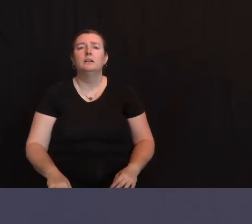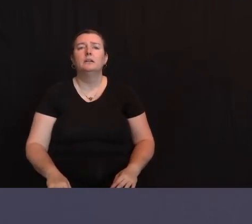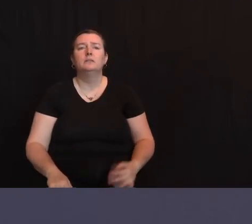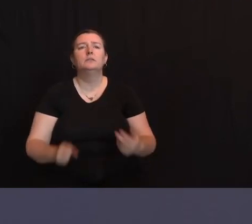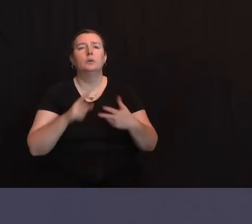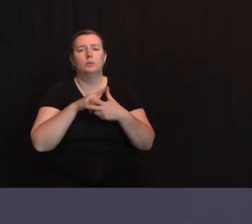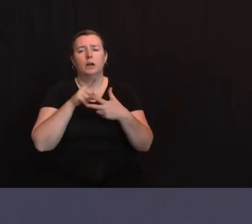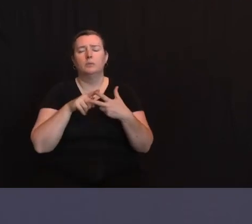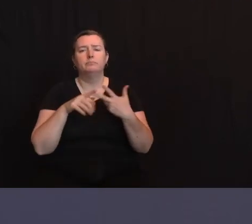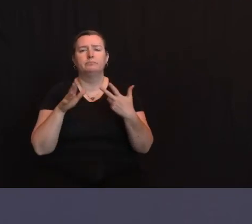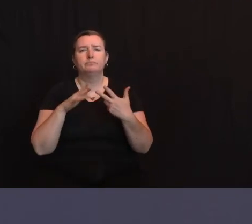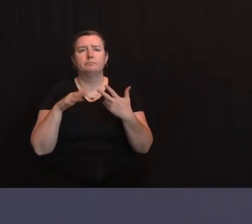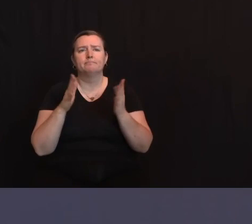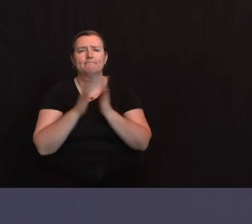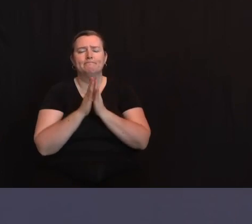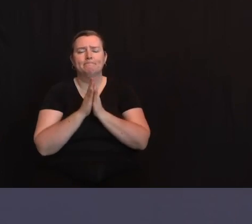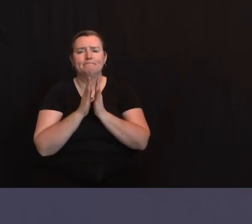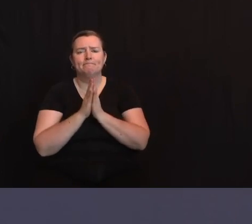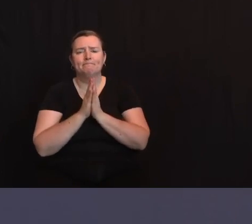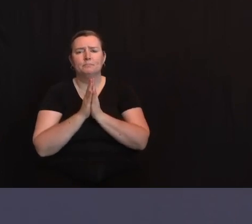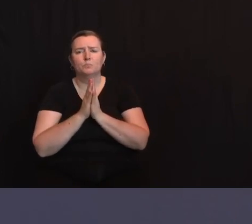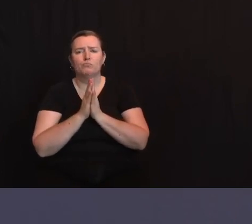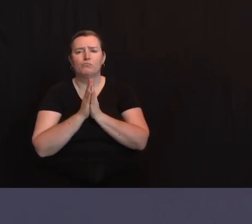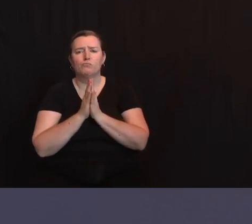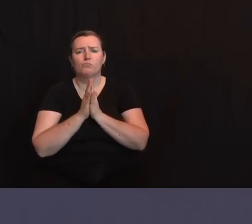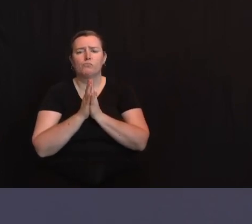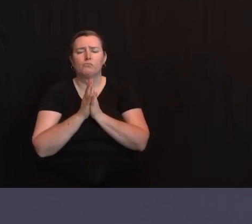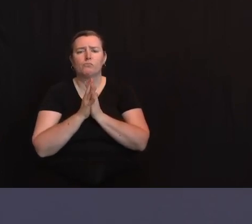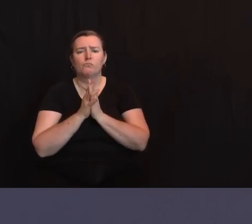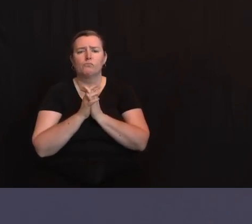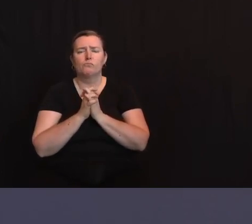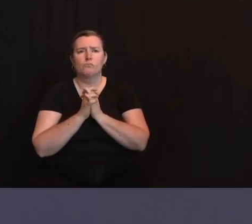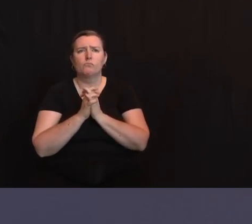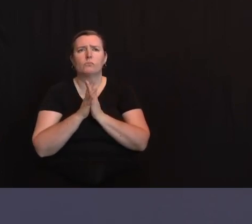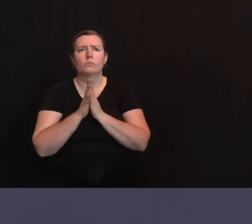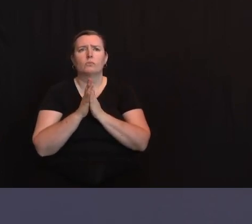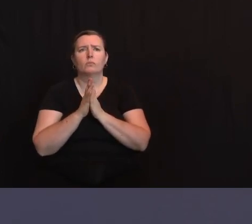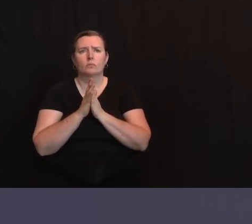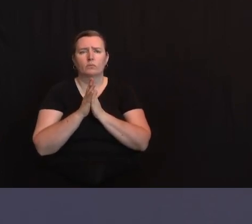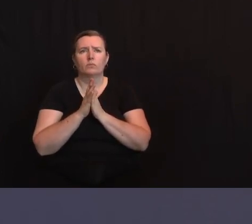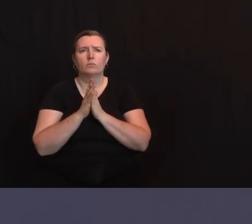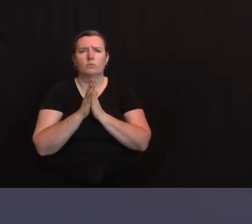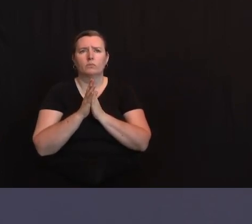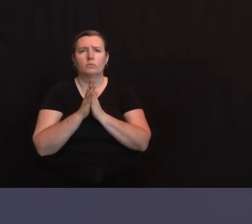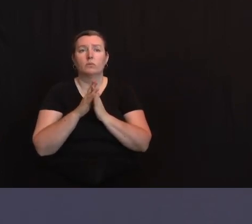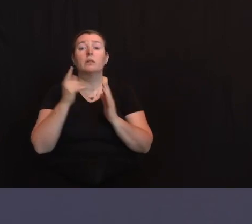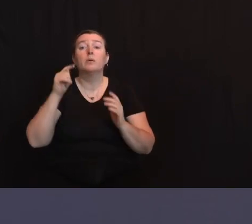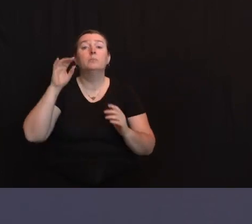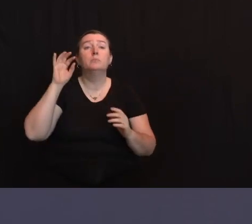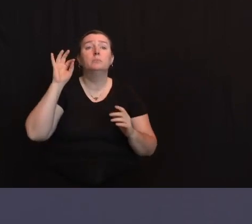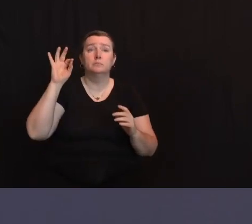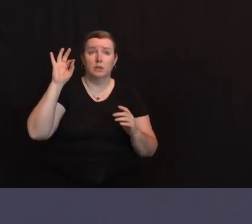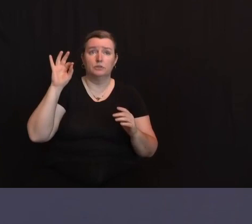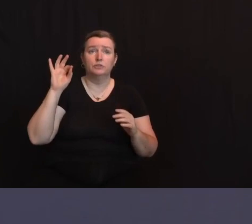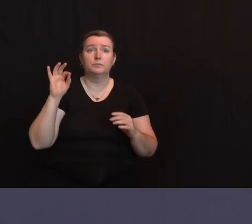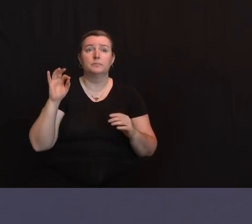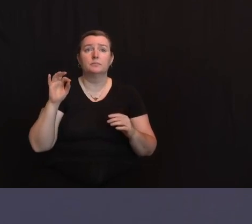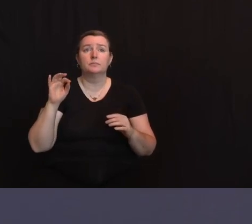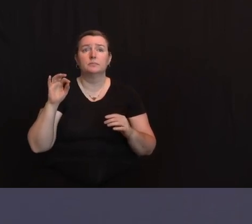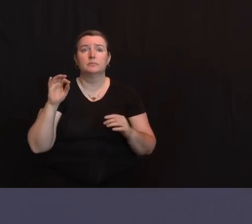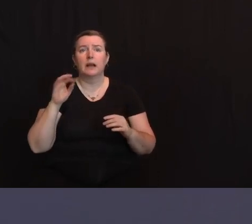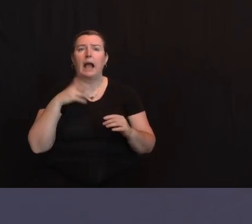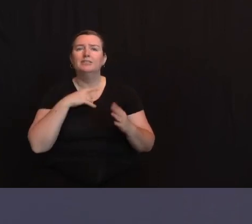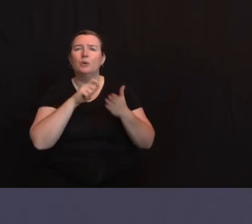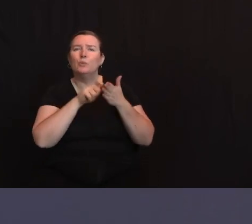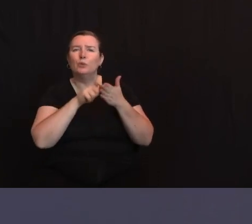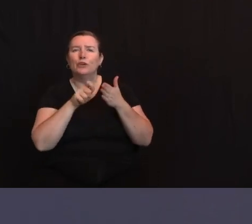and Steffi's only reply to me was, "When are you coming?" So I got to find my way to get there, but